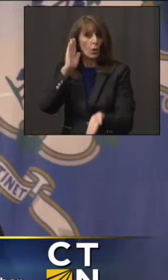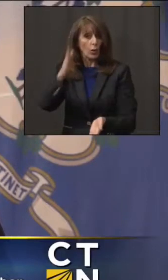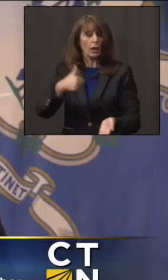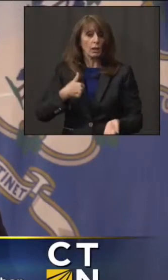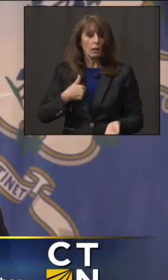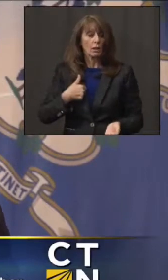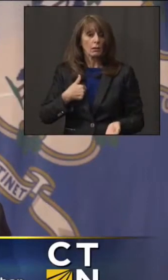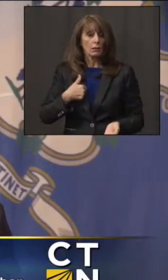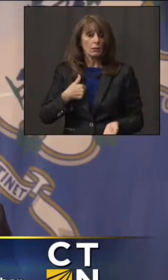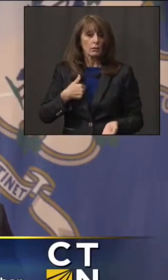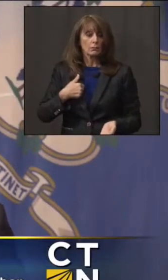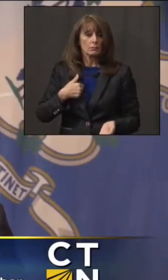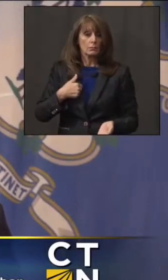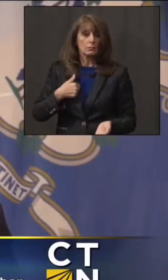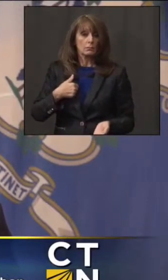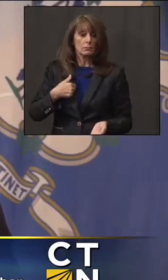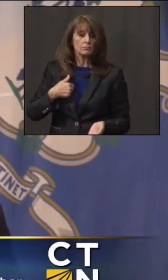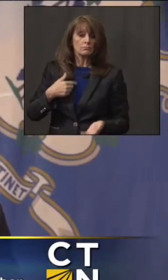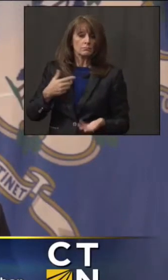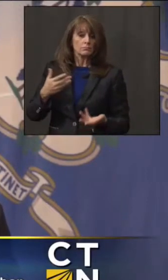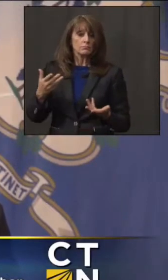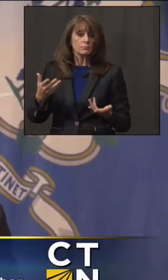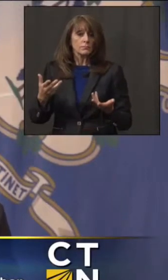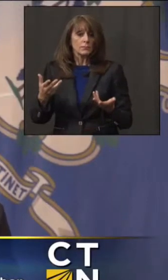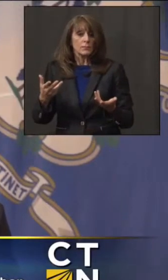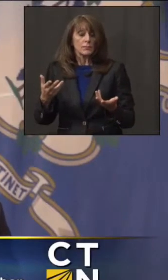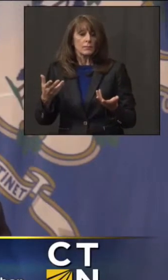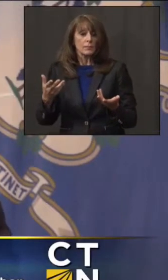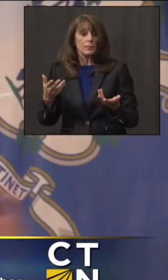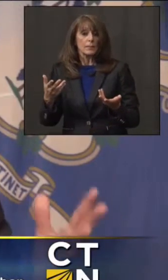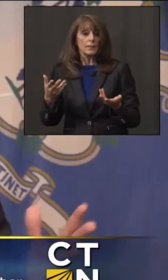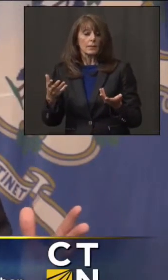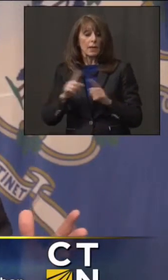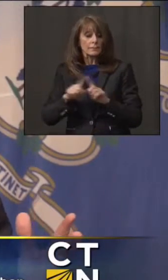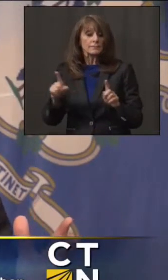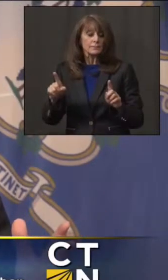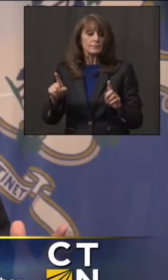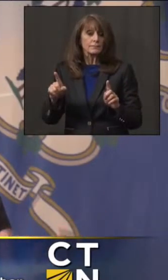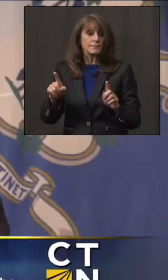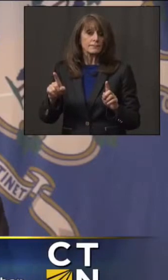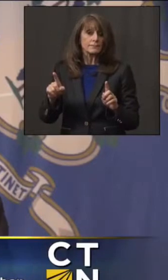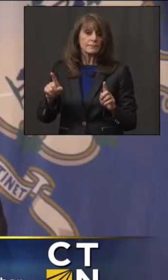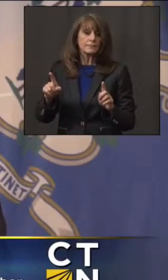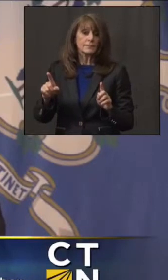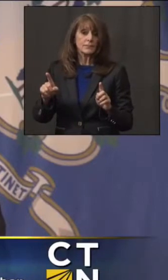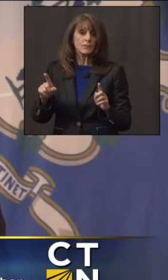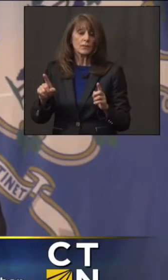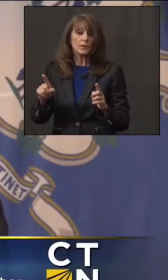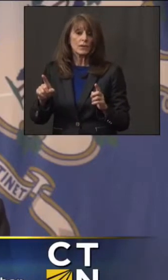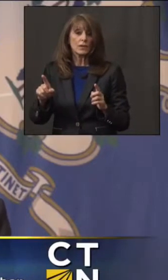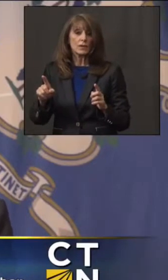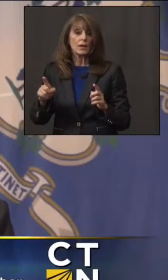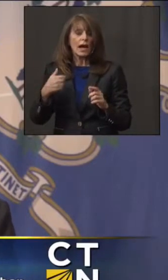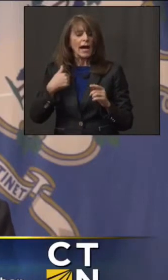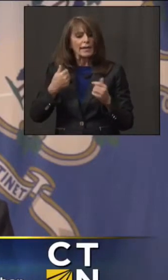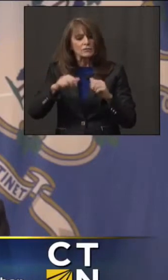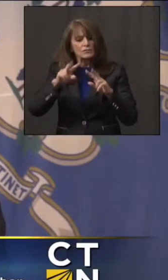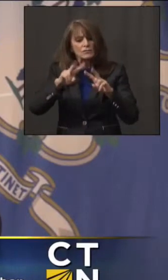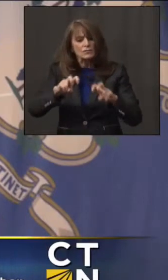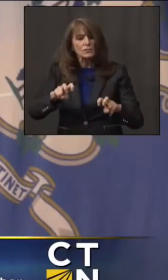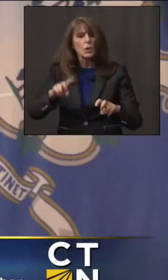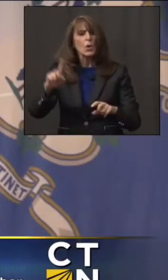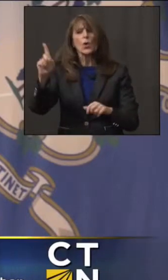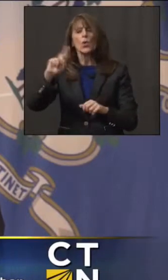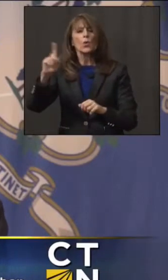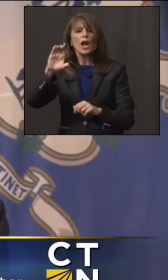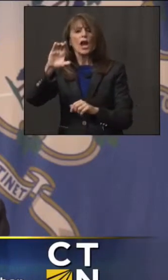up. That said, I look around and I see where are the infections?